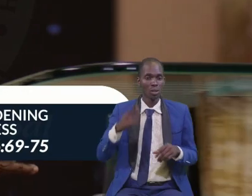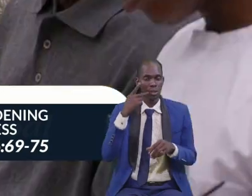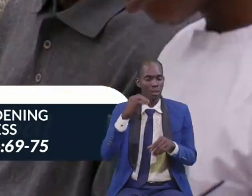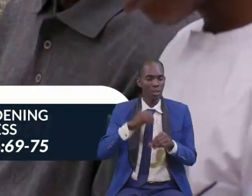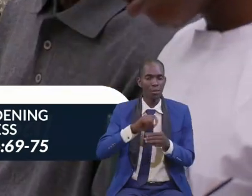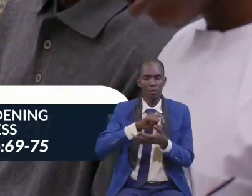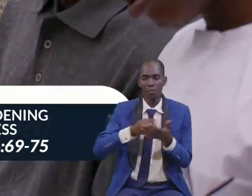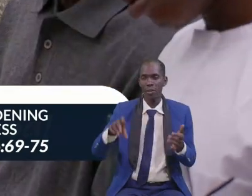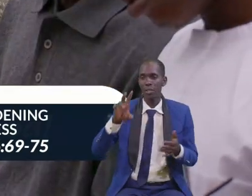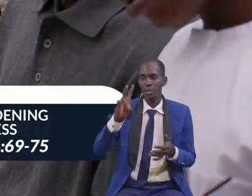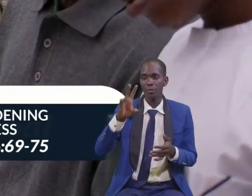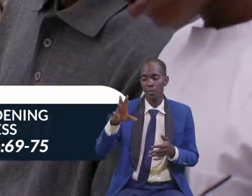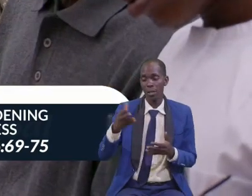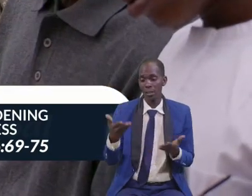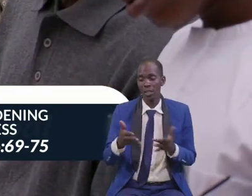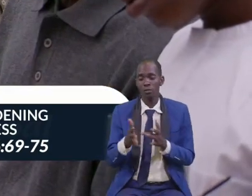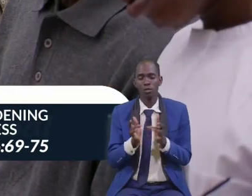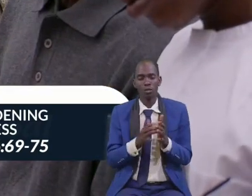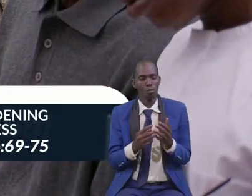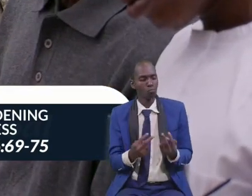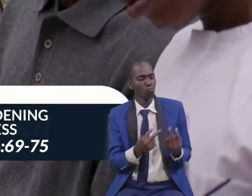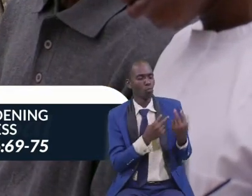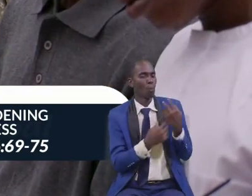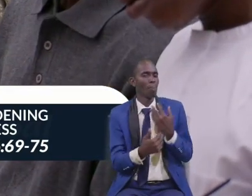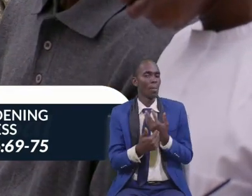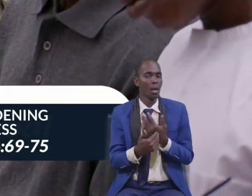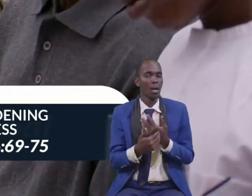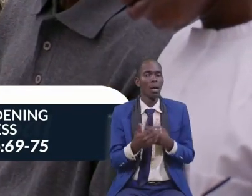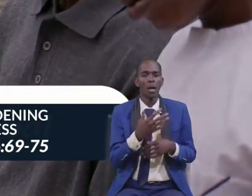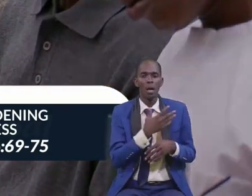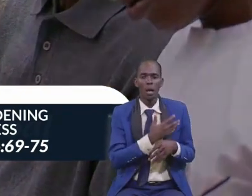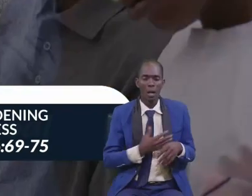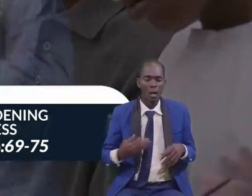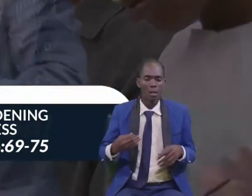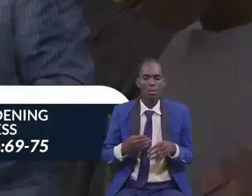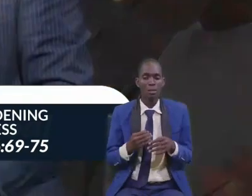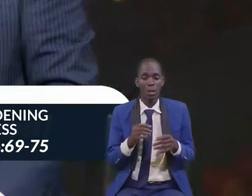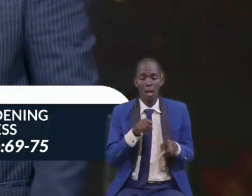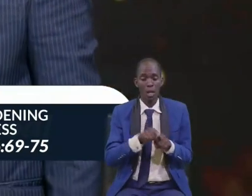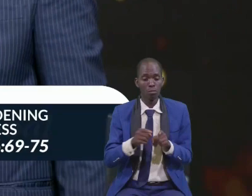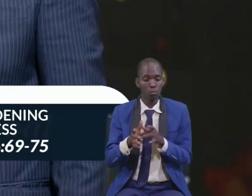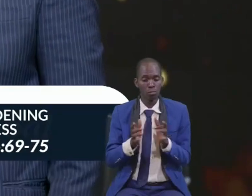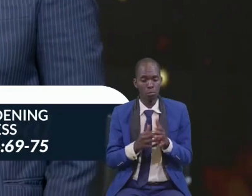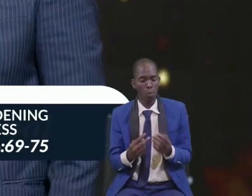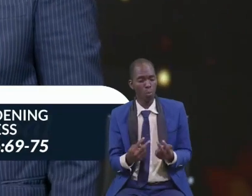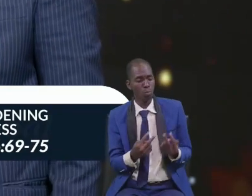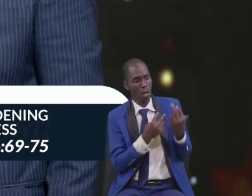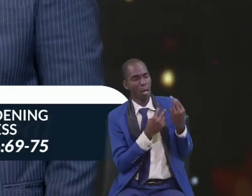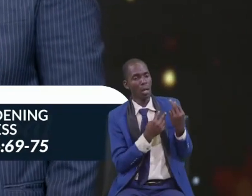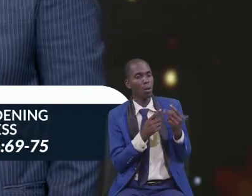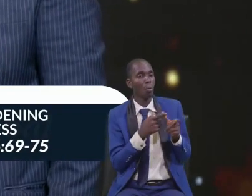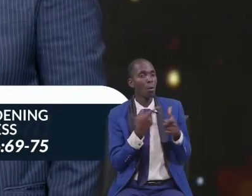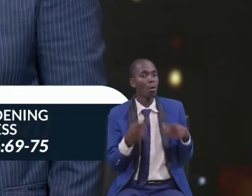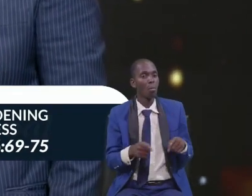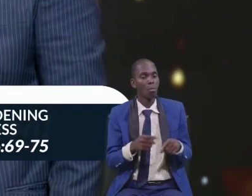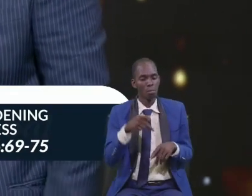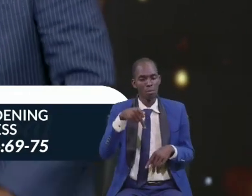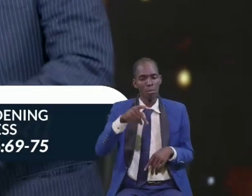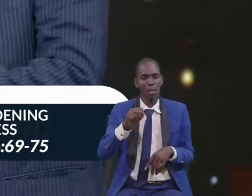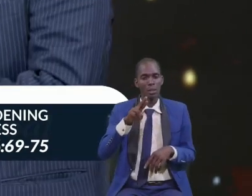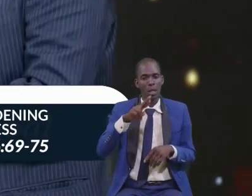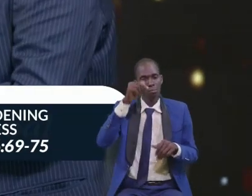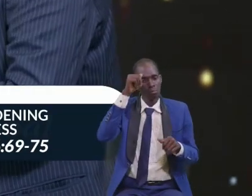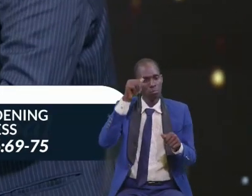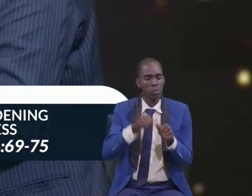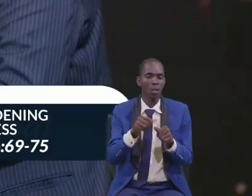verse 75, it says, and Peter remembered the words of Jesus.